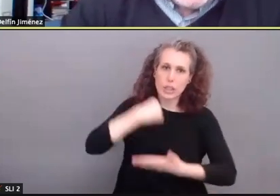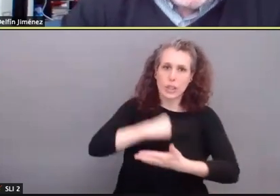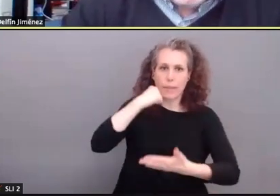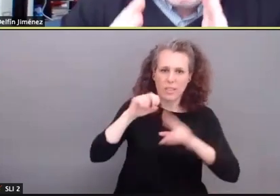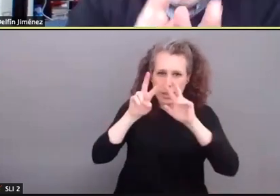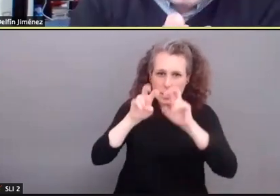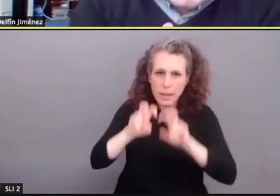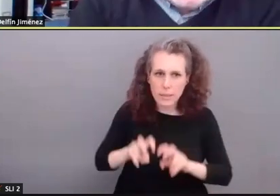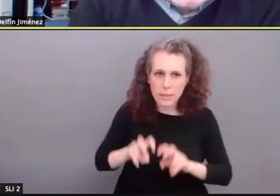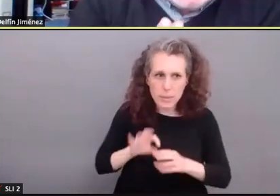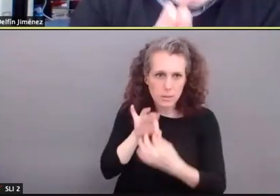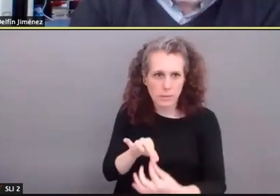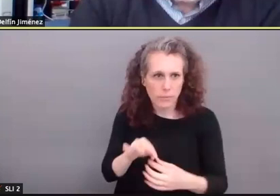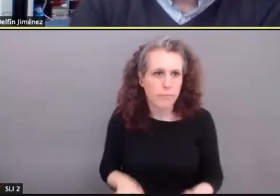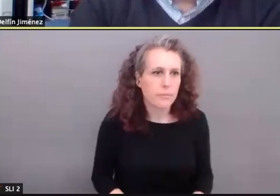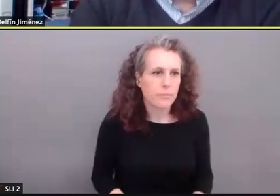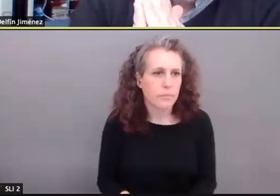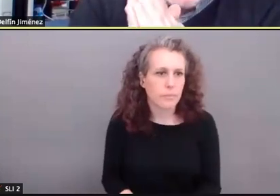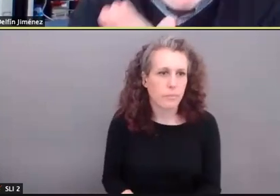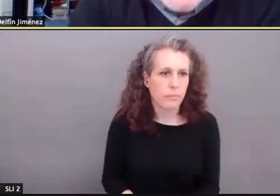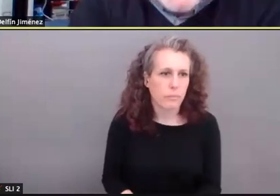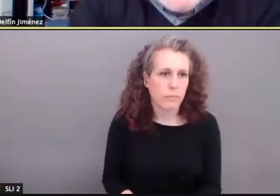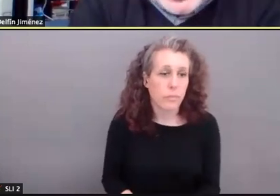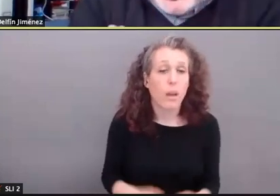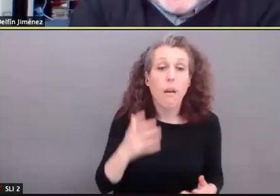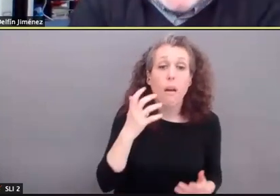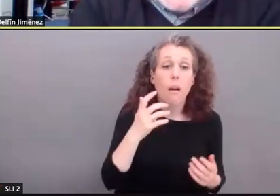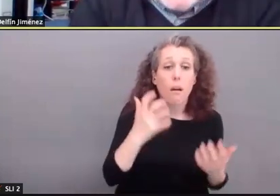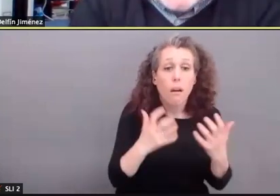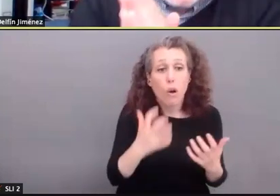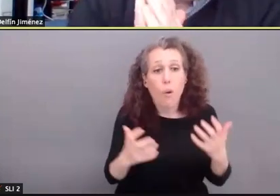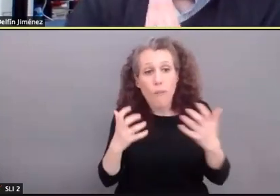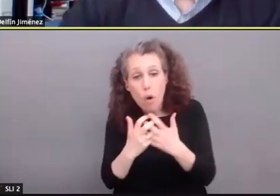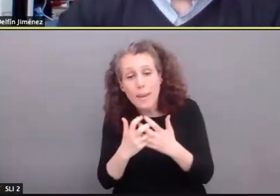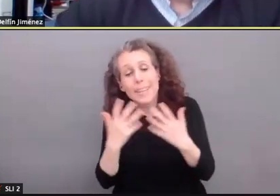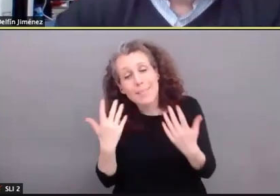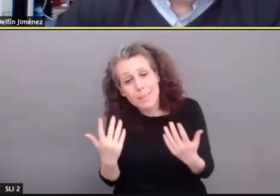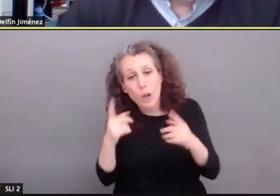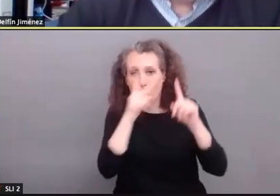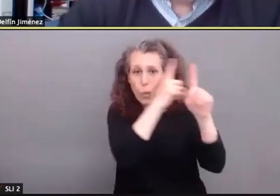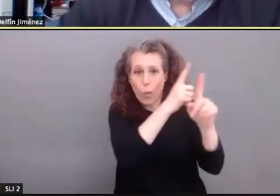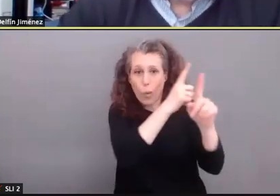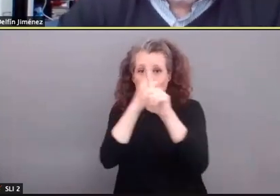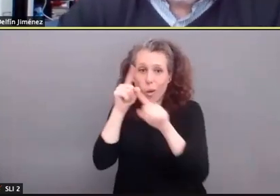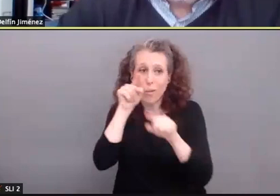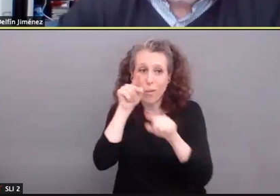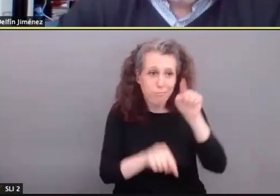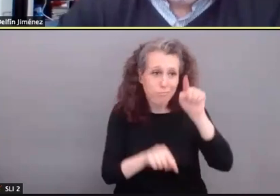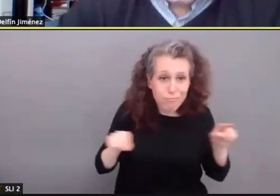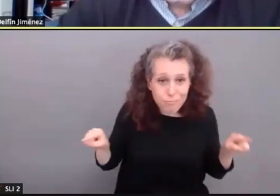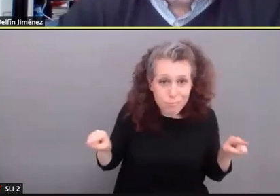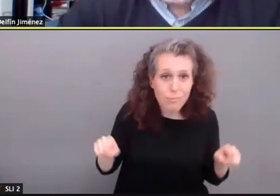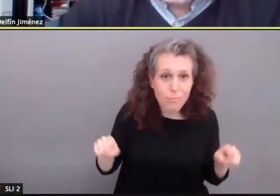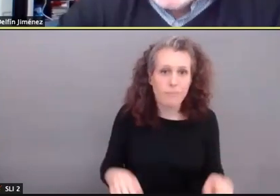Well, different types of conformity with different goals. And also it's important to consider